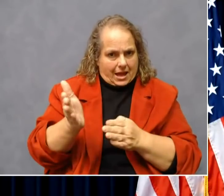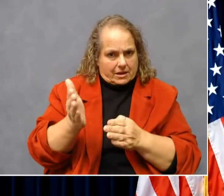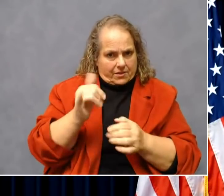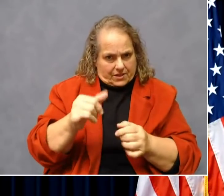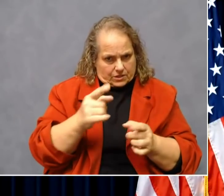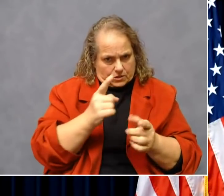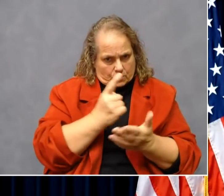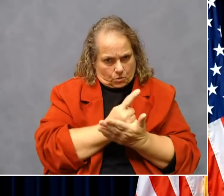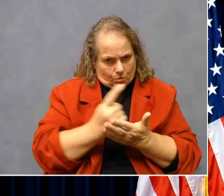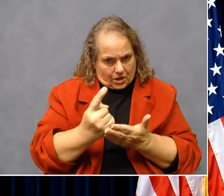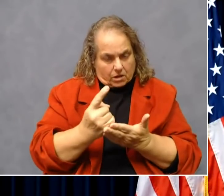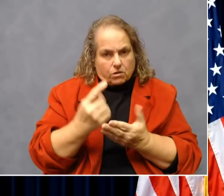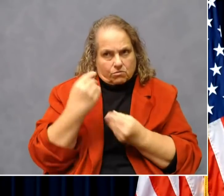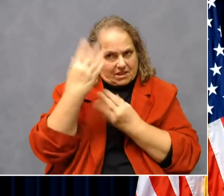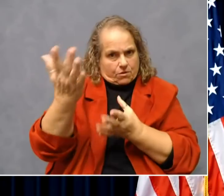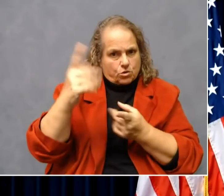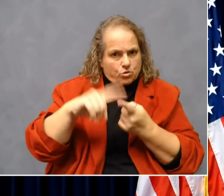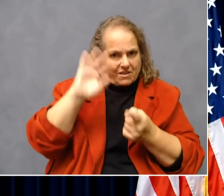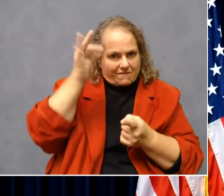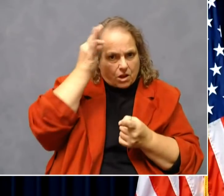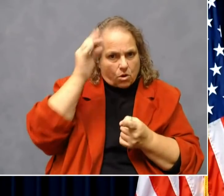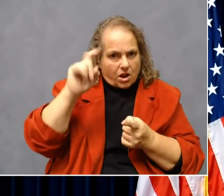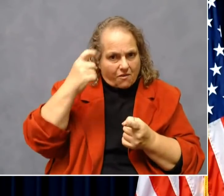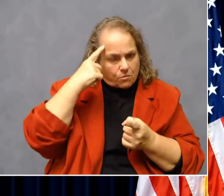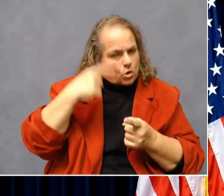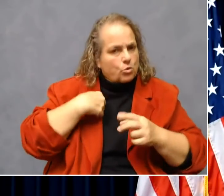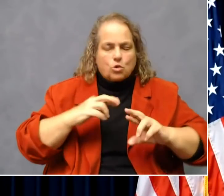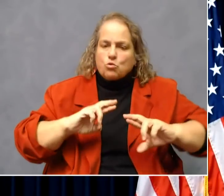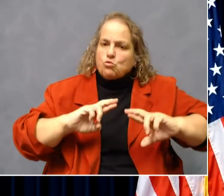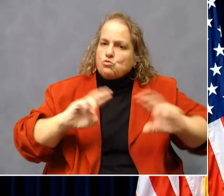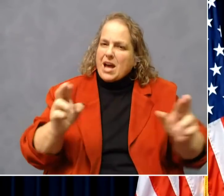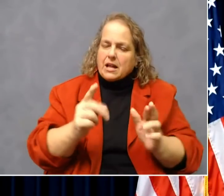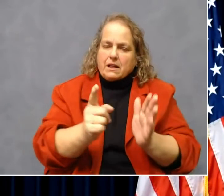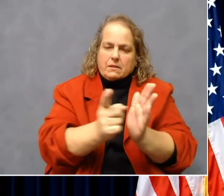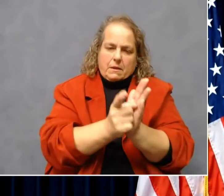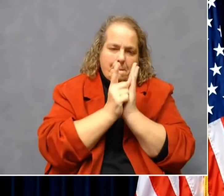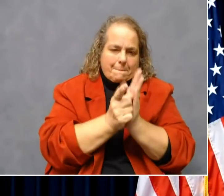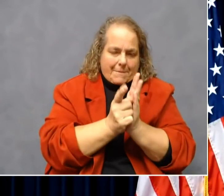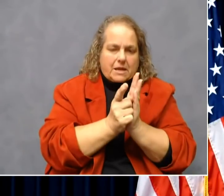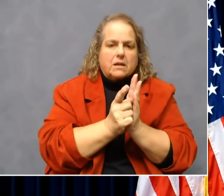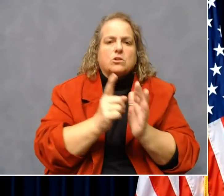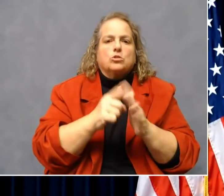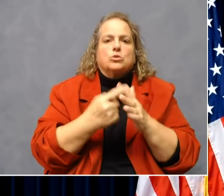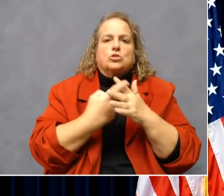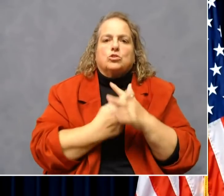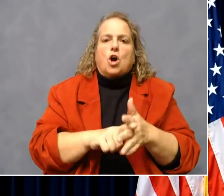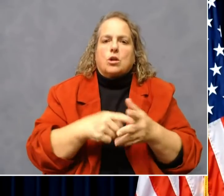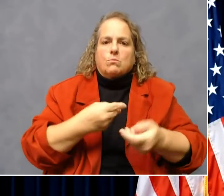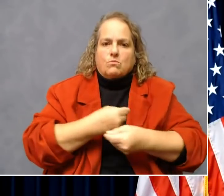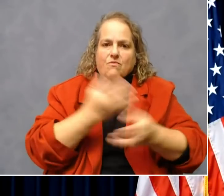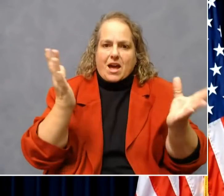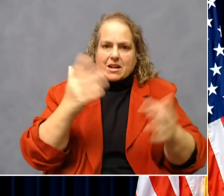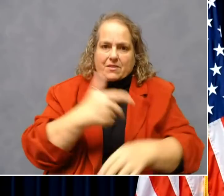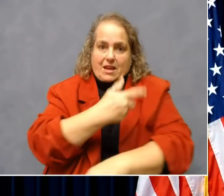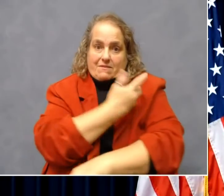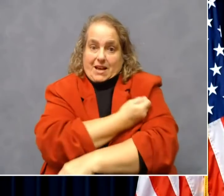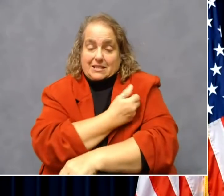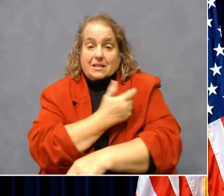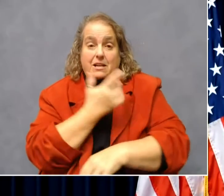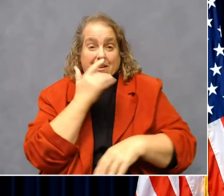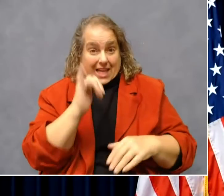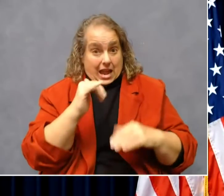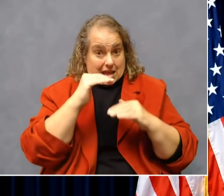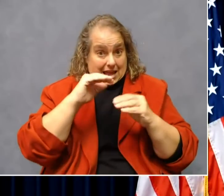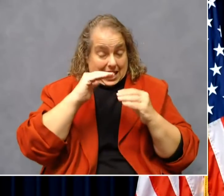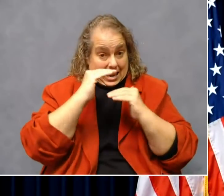be ready on moment one that we're able to start providing these vaccines. So for this limited amount, our plan is